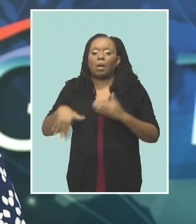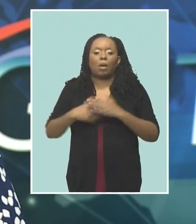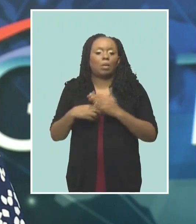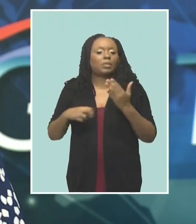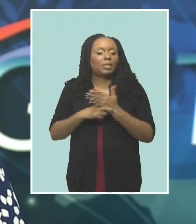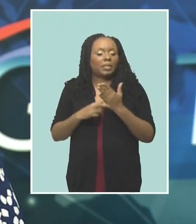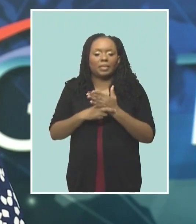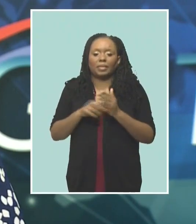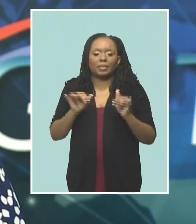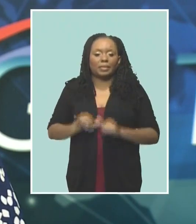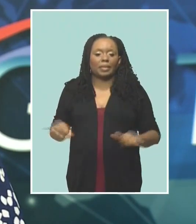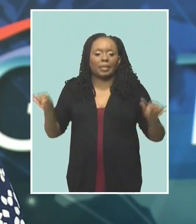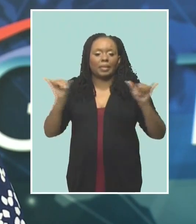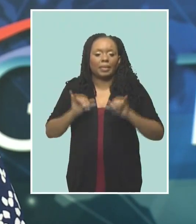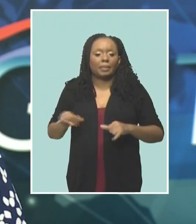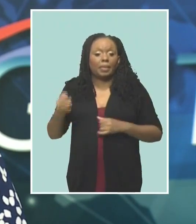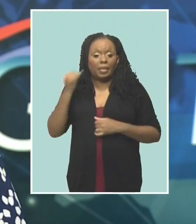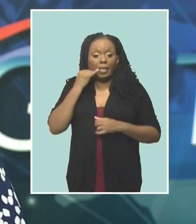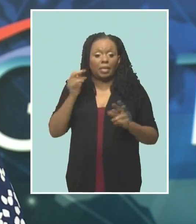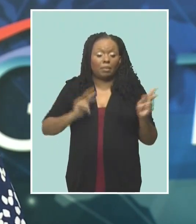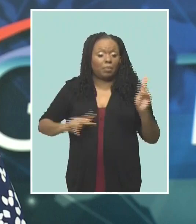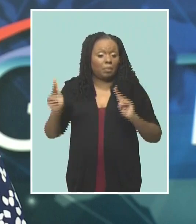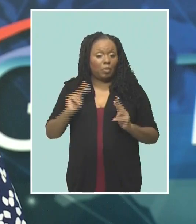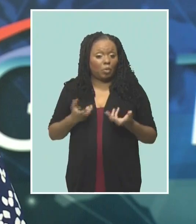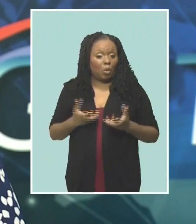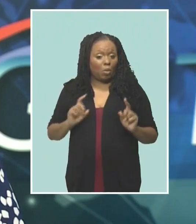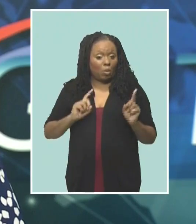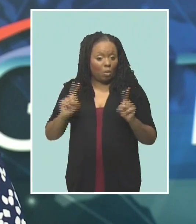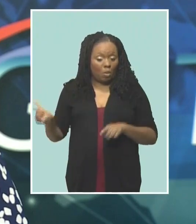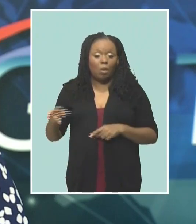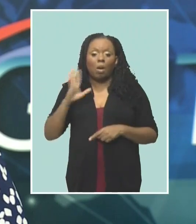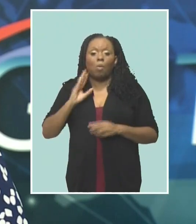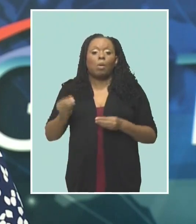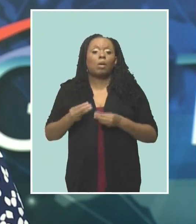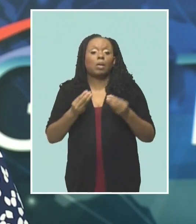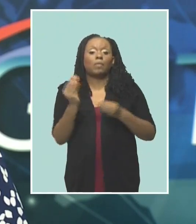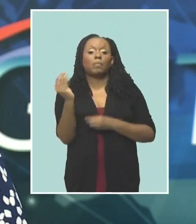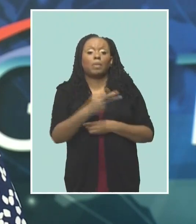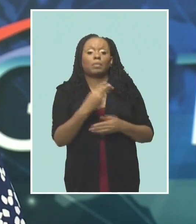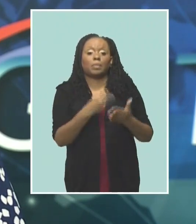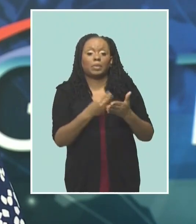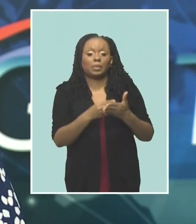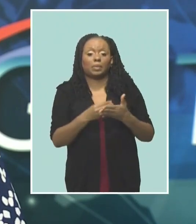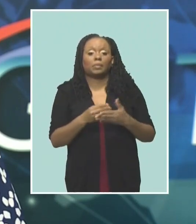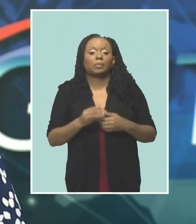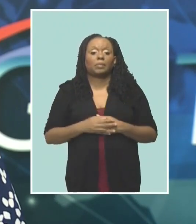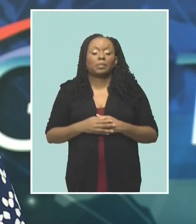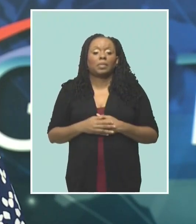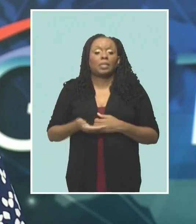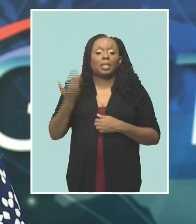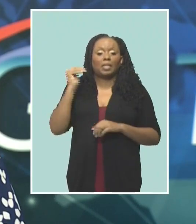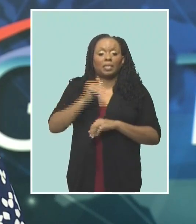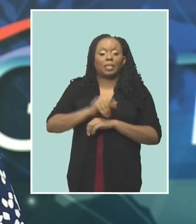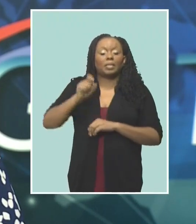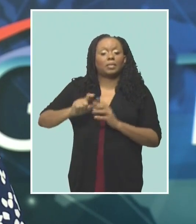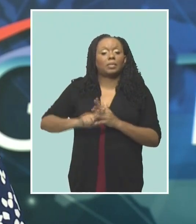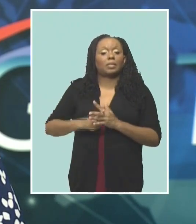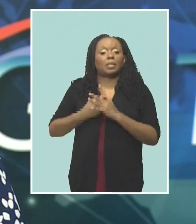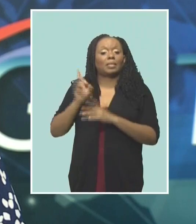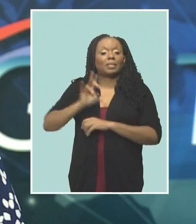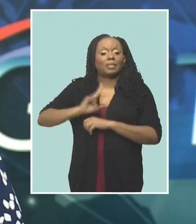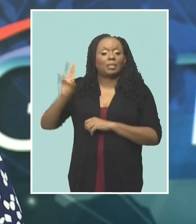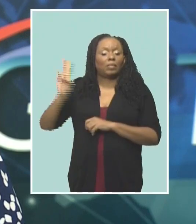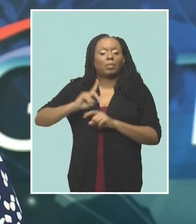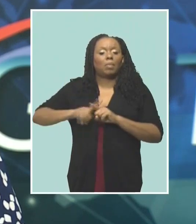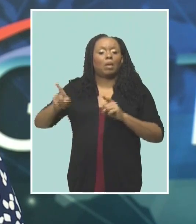and refunds are being offered to patrons if that is their preference. Less than 2 hours after the 7 p.m. start of the show last